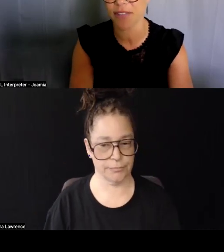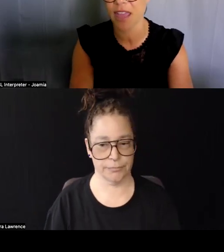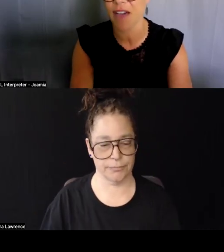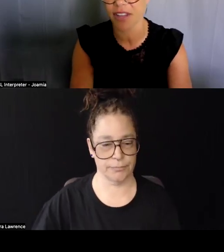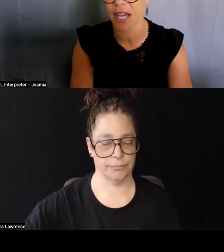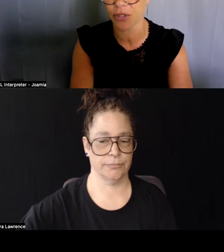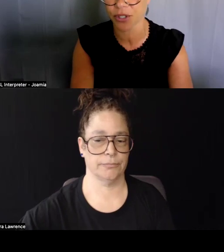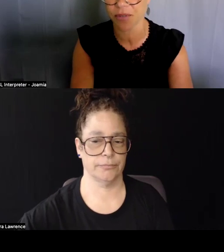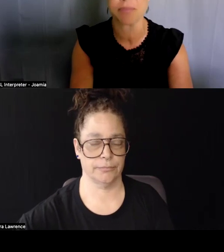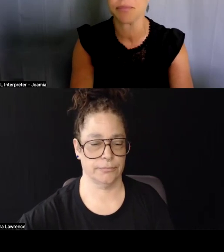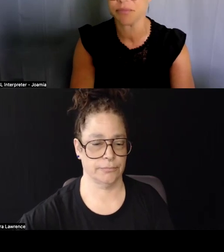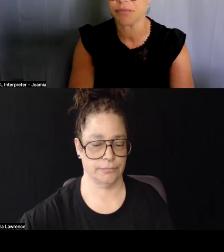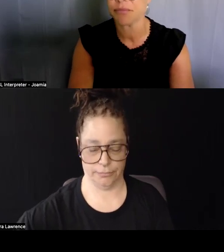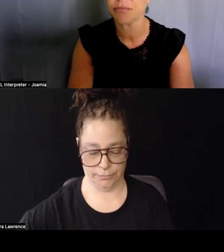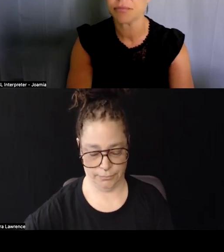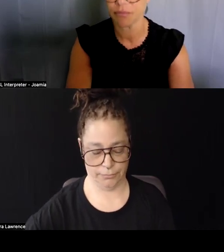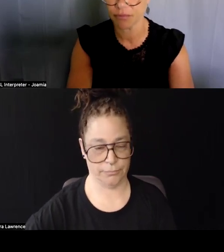oppression that they have encountered.